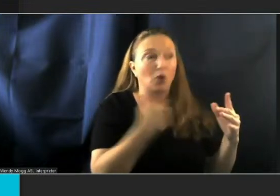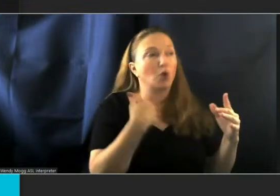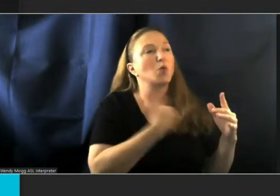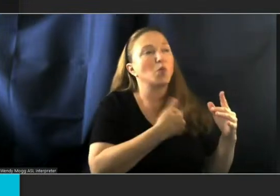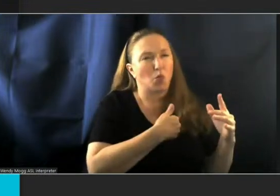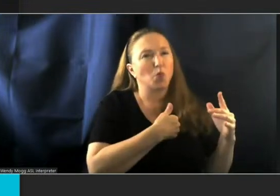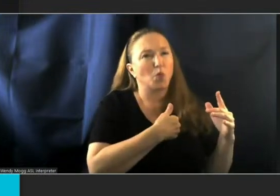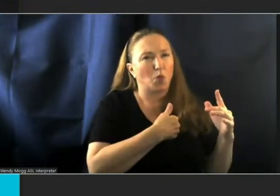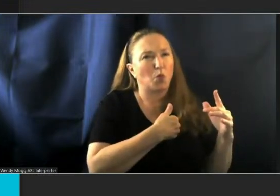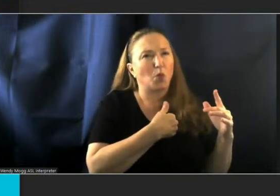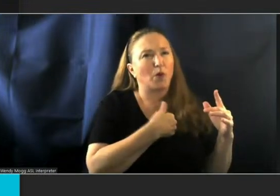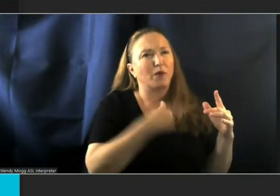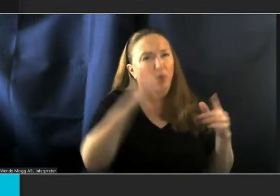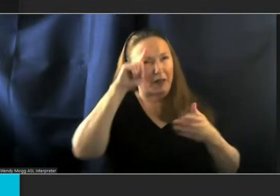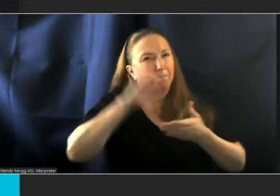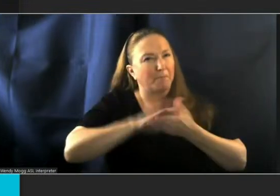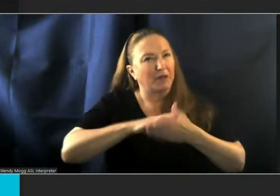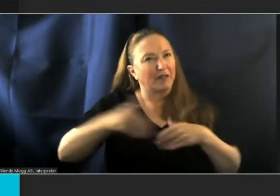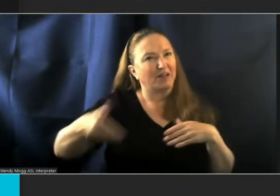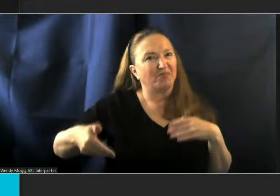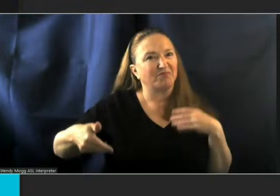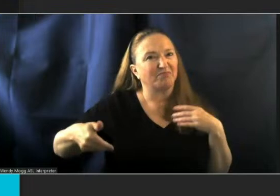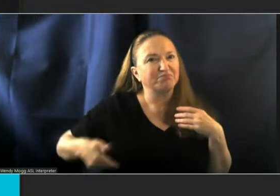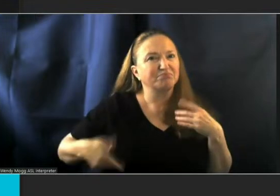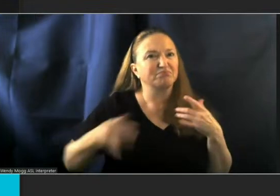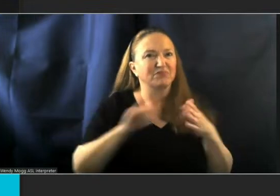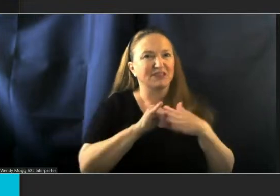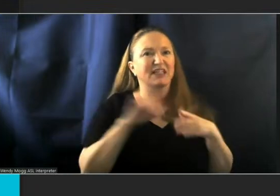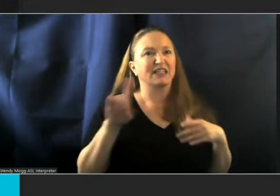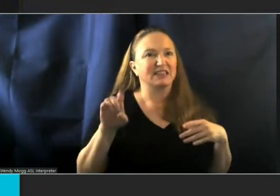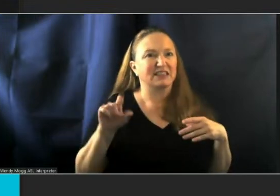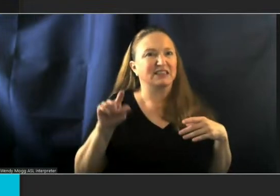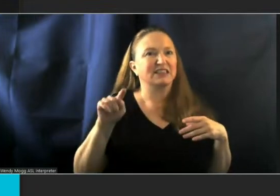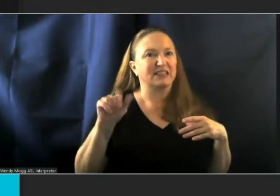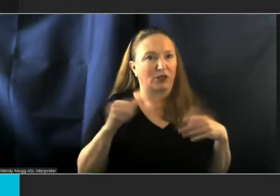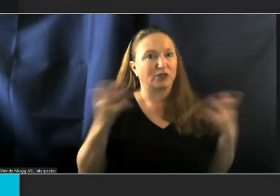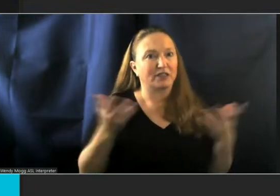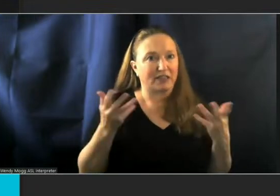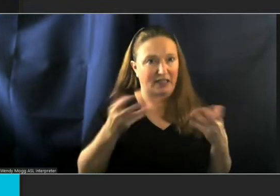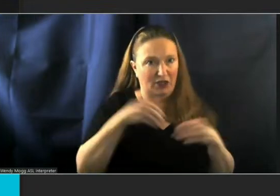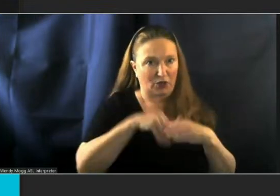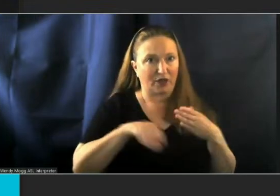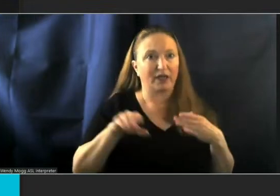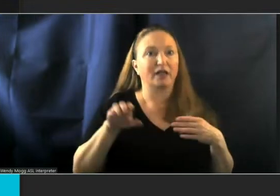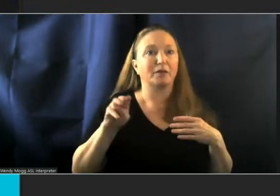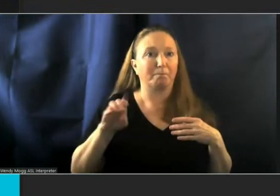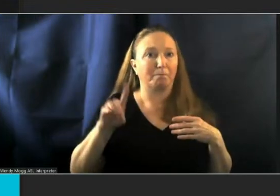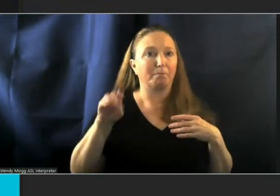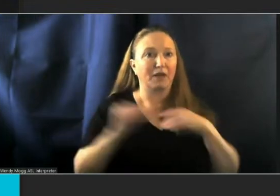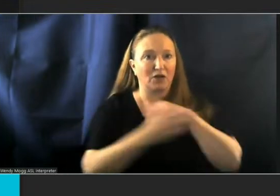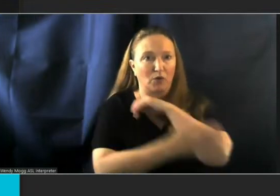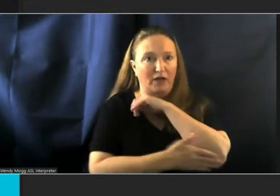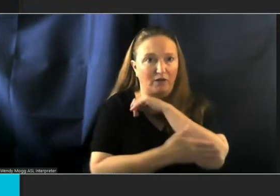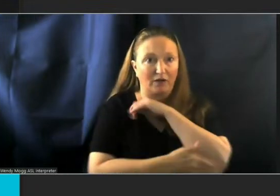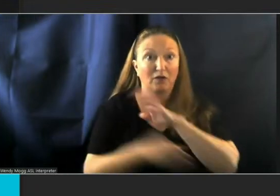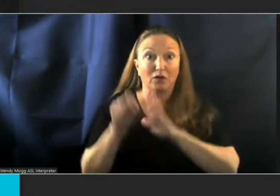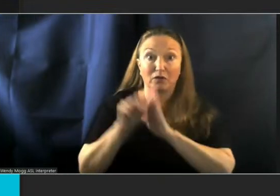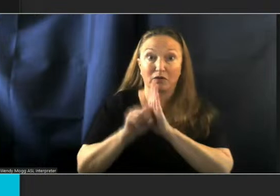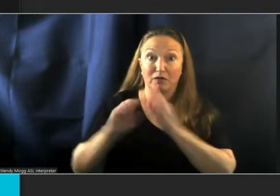variant is absolutely present in our community. The state numbers that are reported